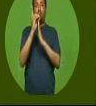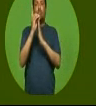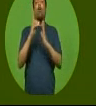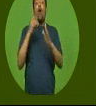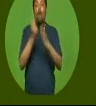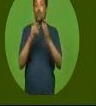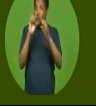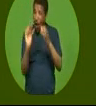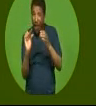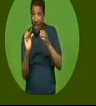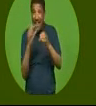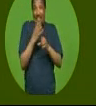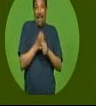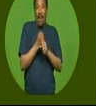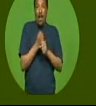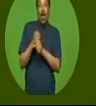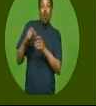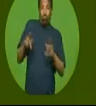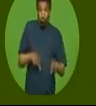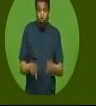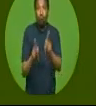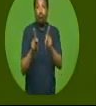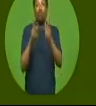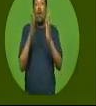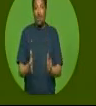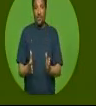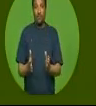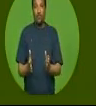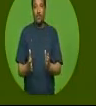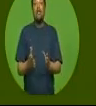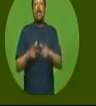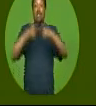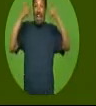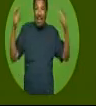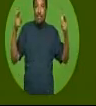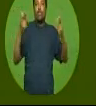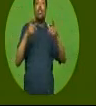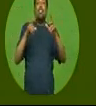peasant farms rather than large-scale or commercial agriculture.